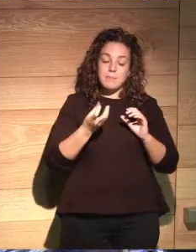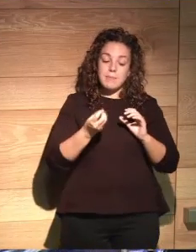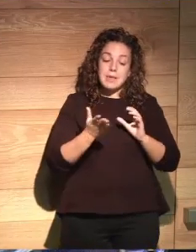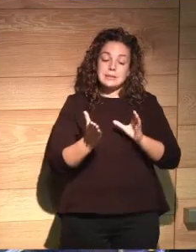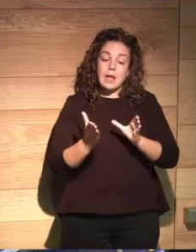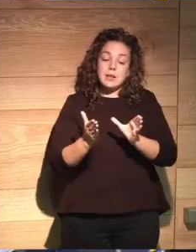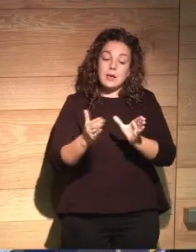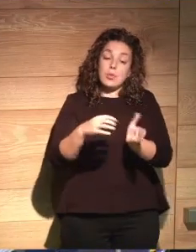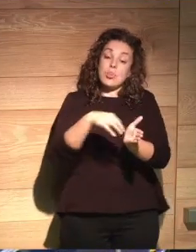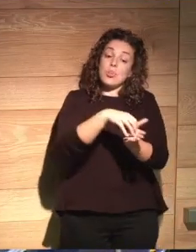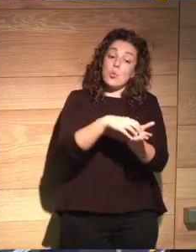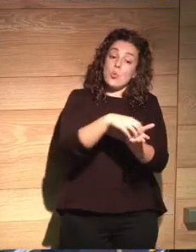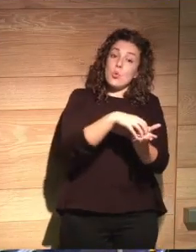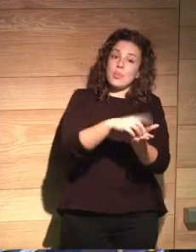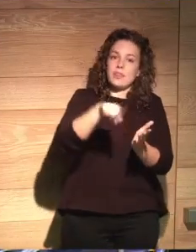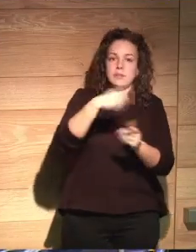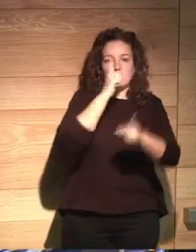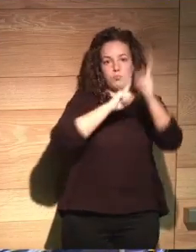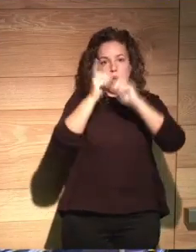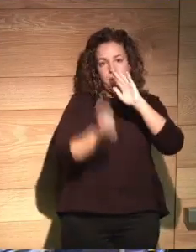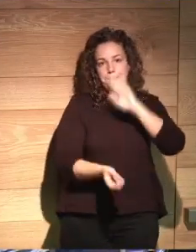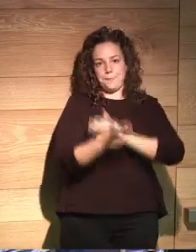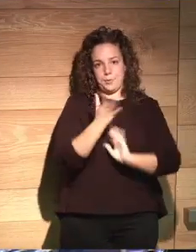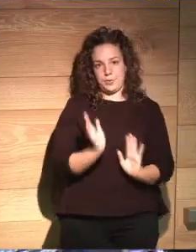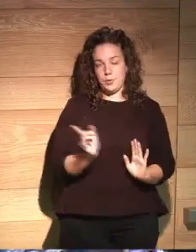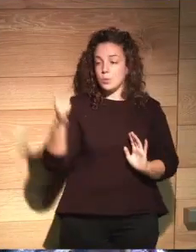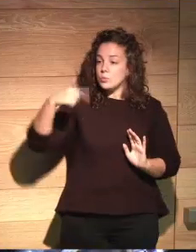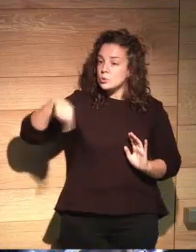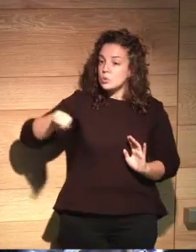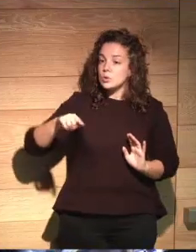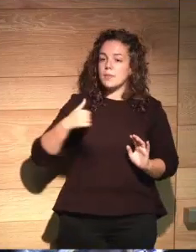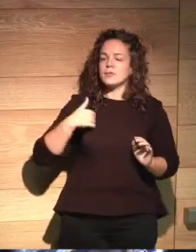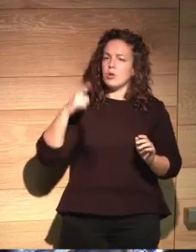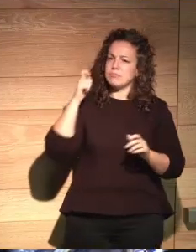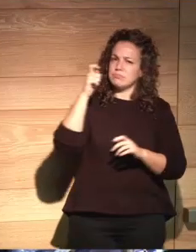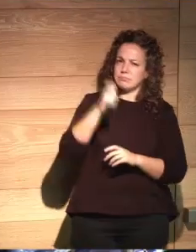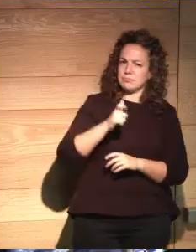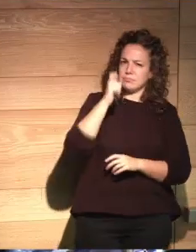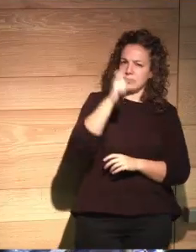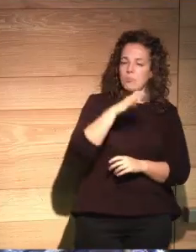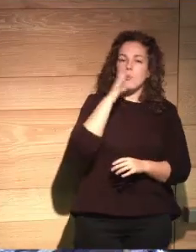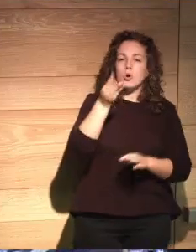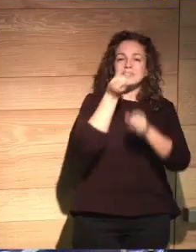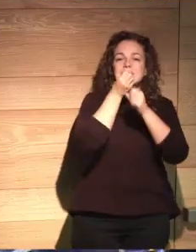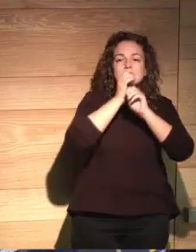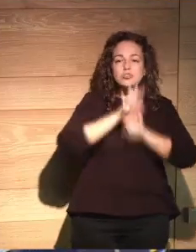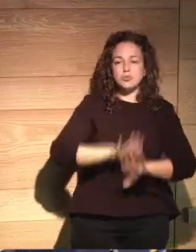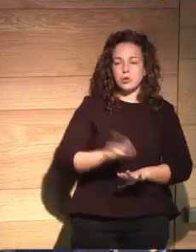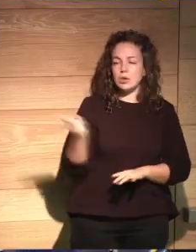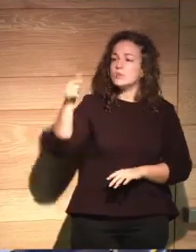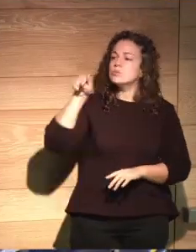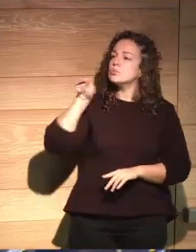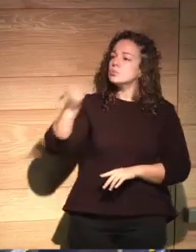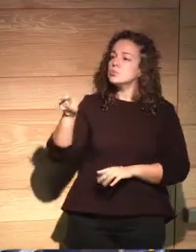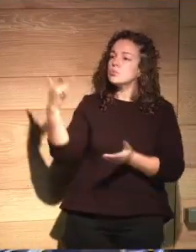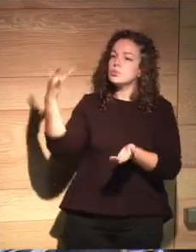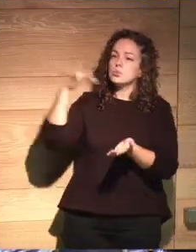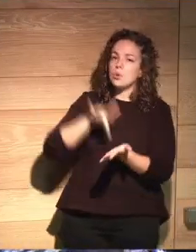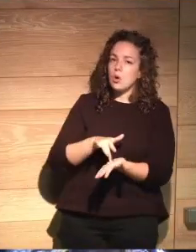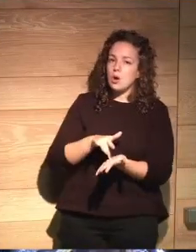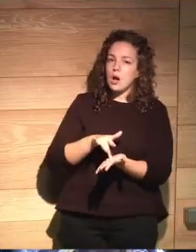great, and then down, then troublesome. But this takes time. I mean,